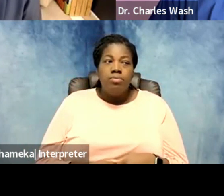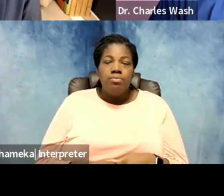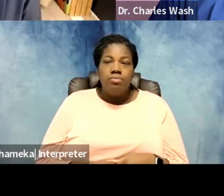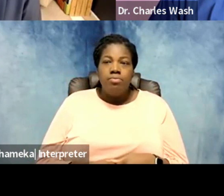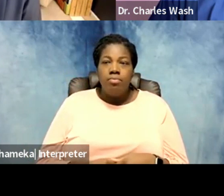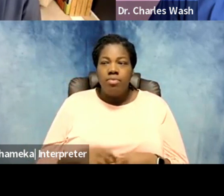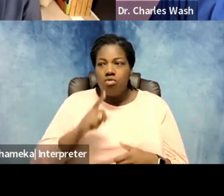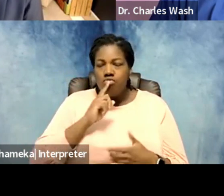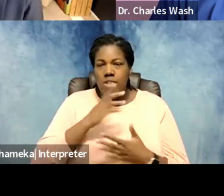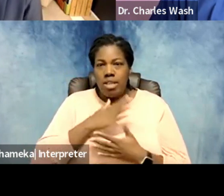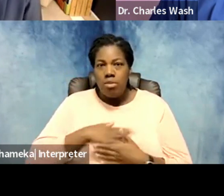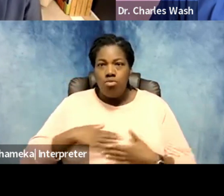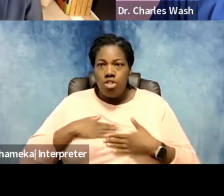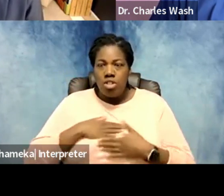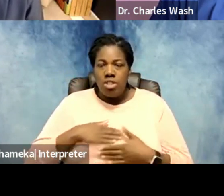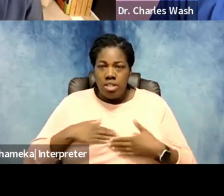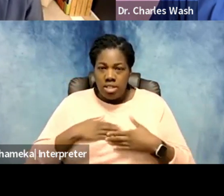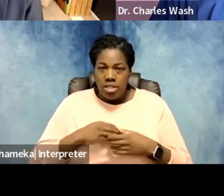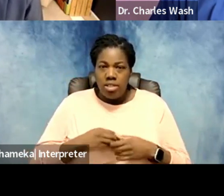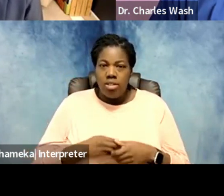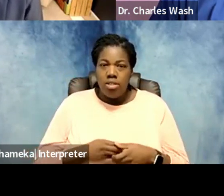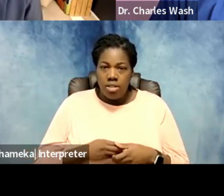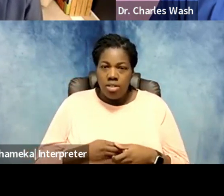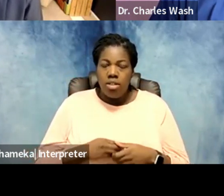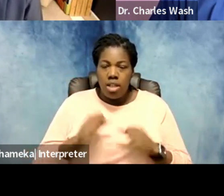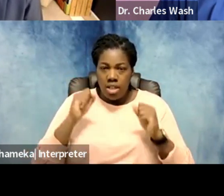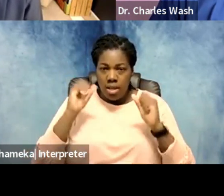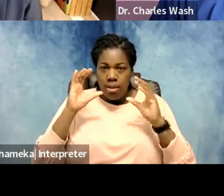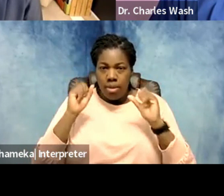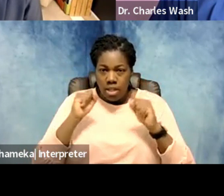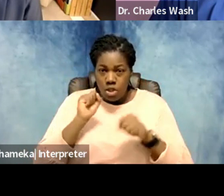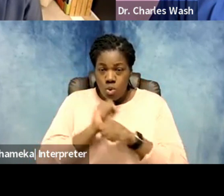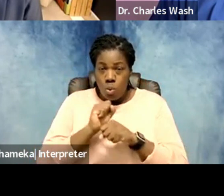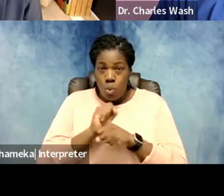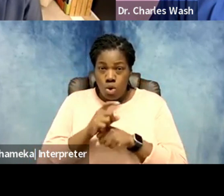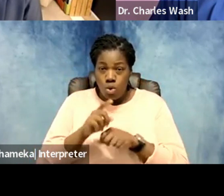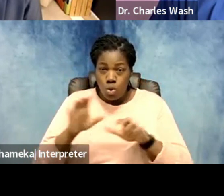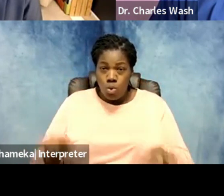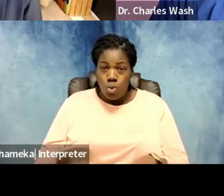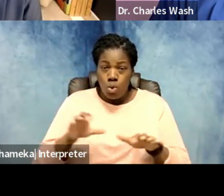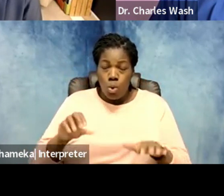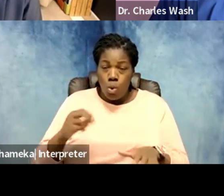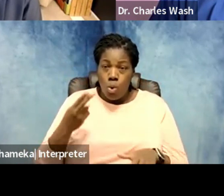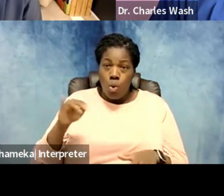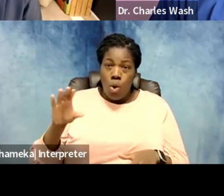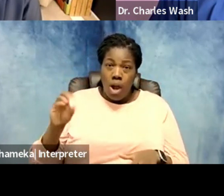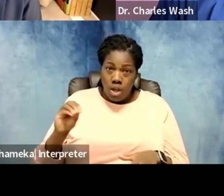Really appreciate the amazing work that you do here in Ohio